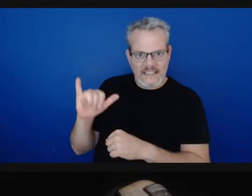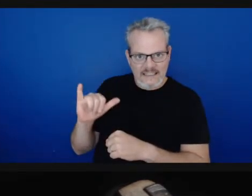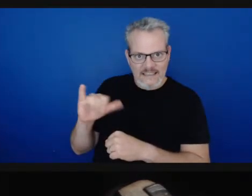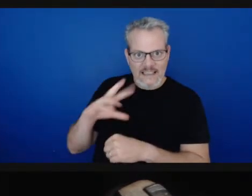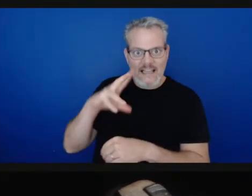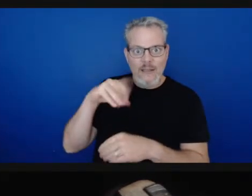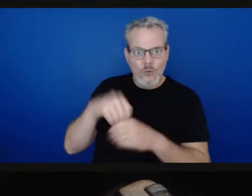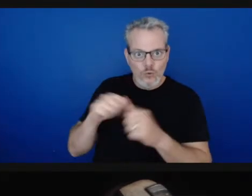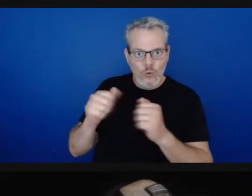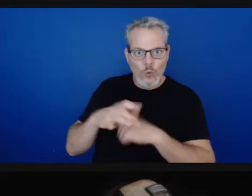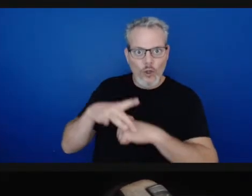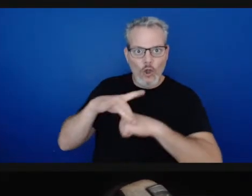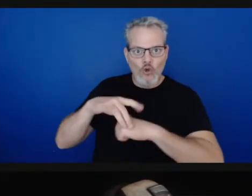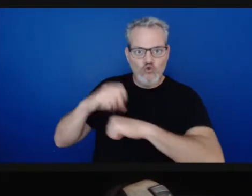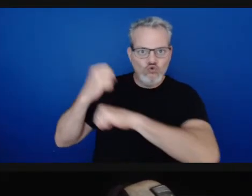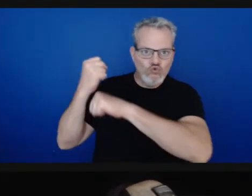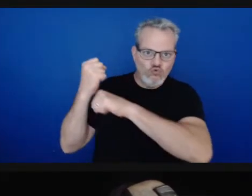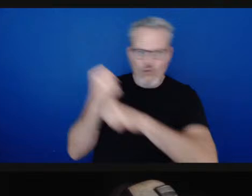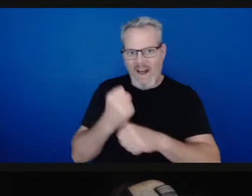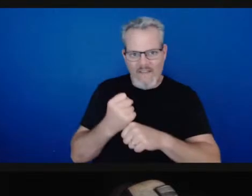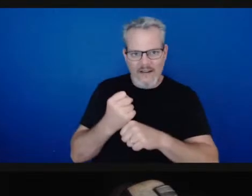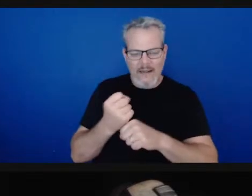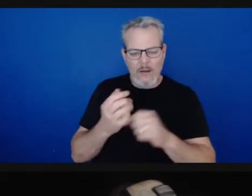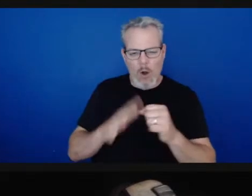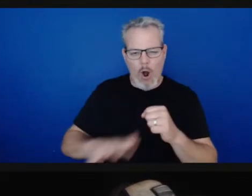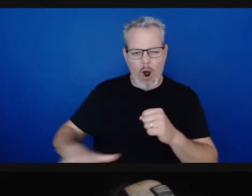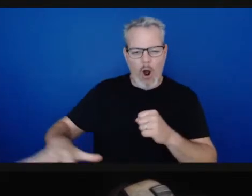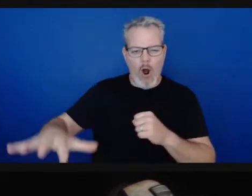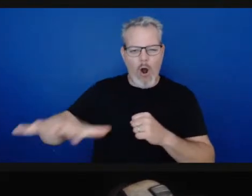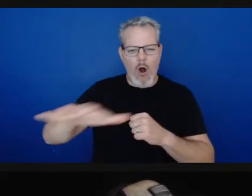decade-long project measuring gravity across all Hawaii Island